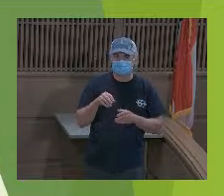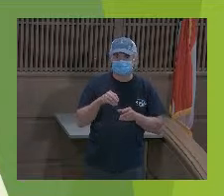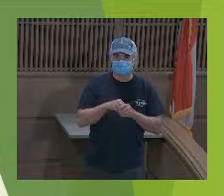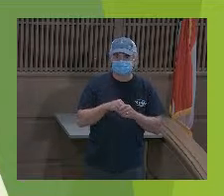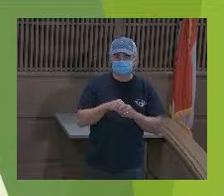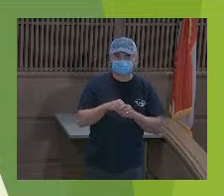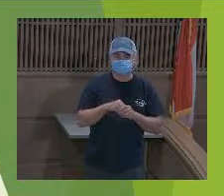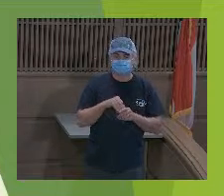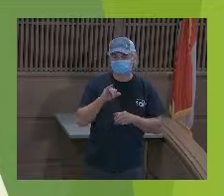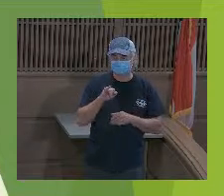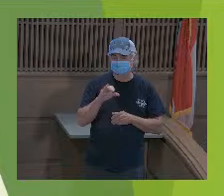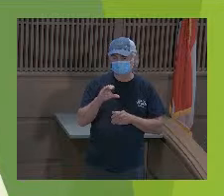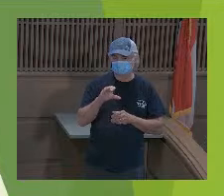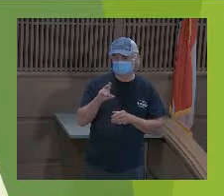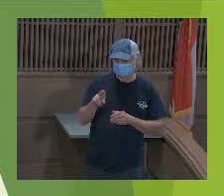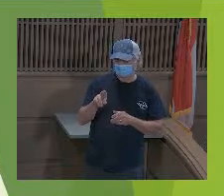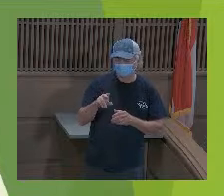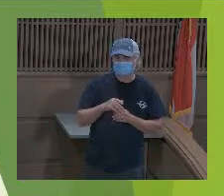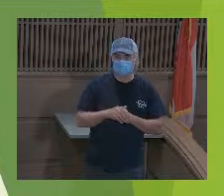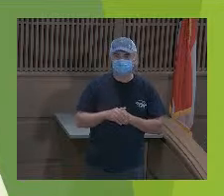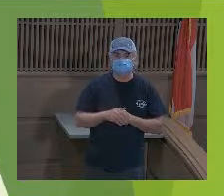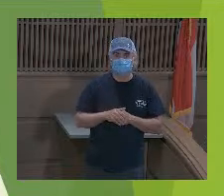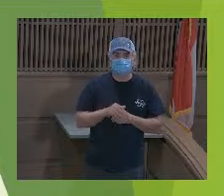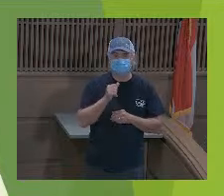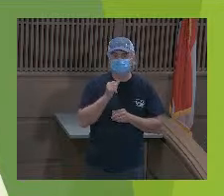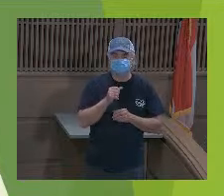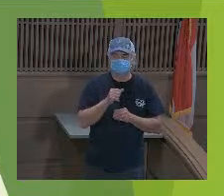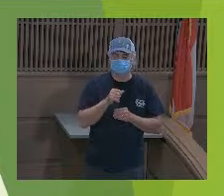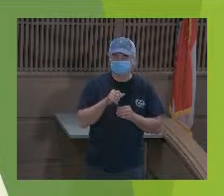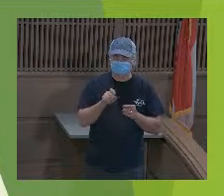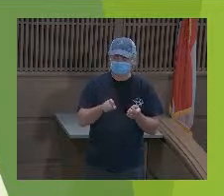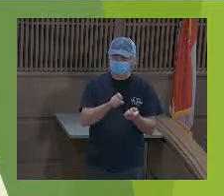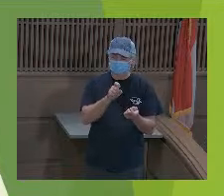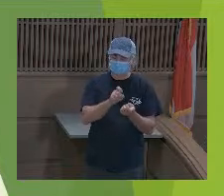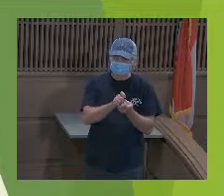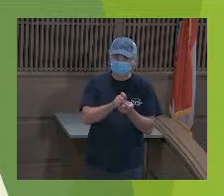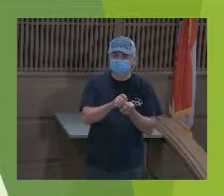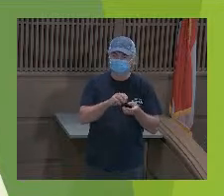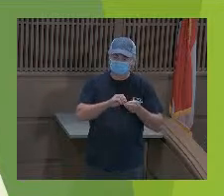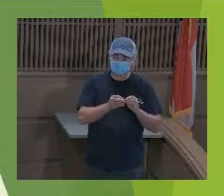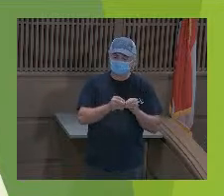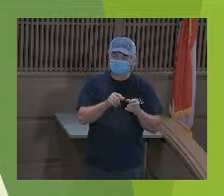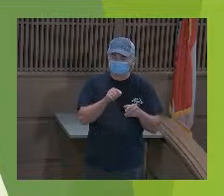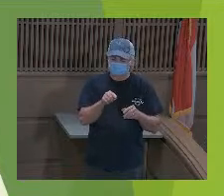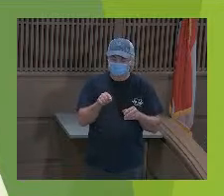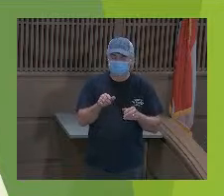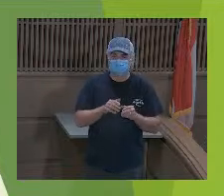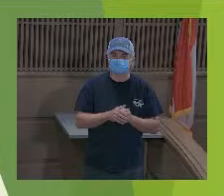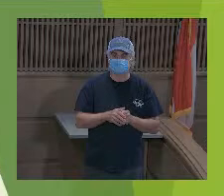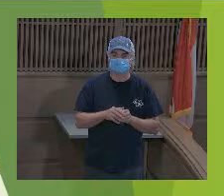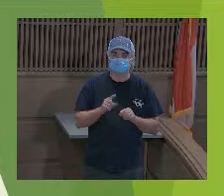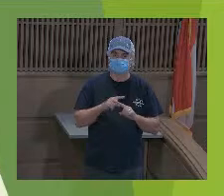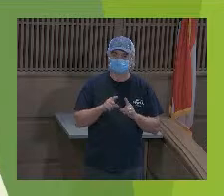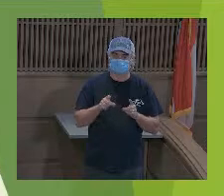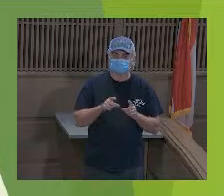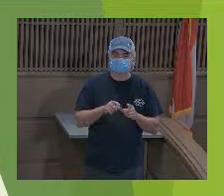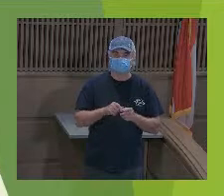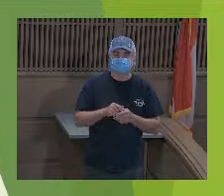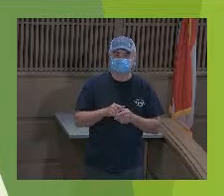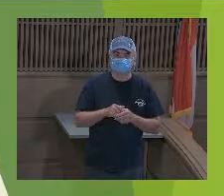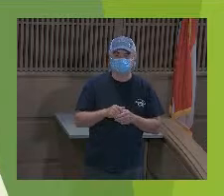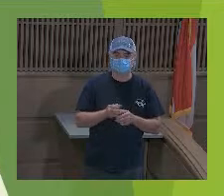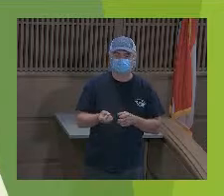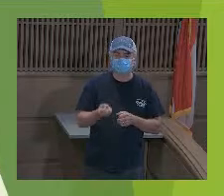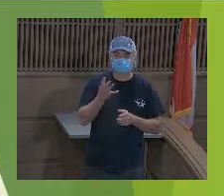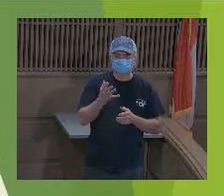unit. And while I don't have the specific percentage of individuals, the mortality